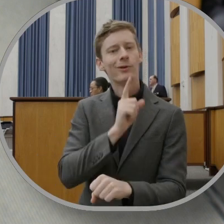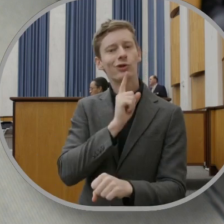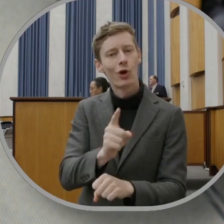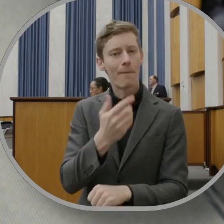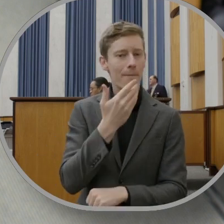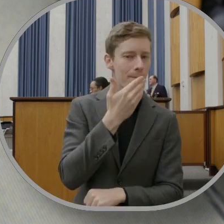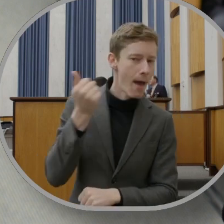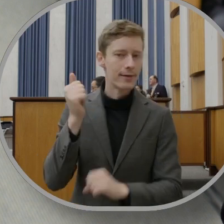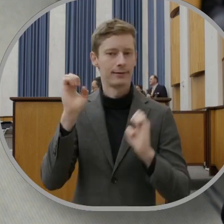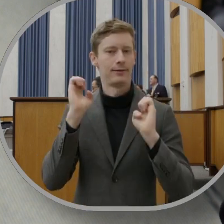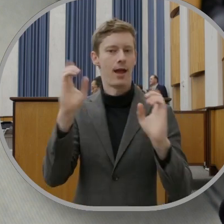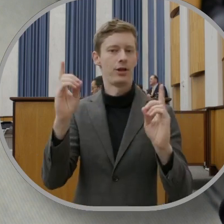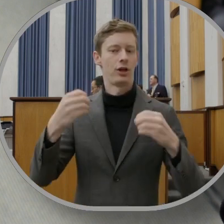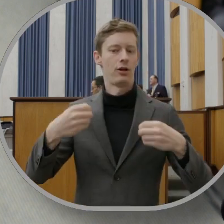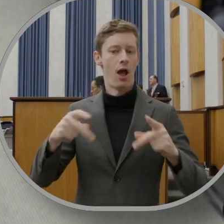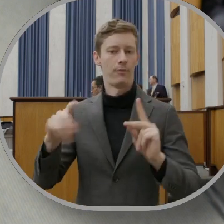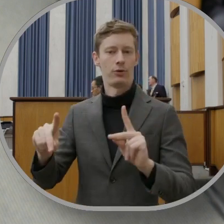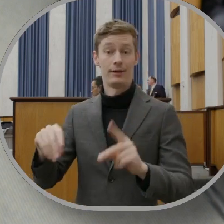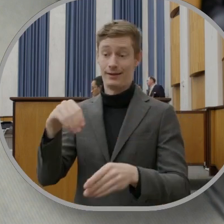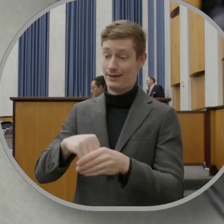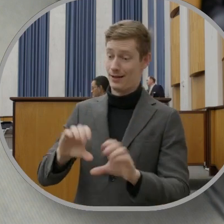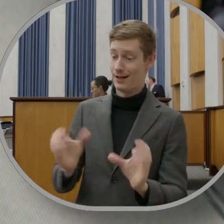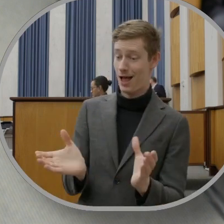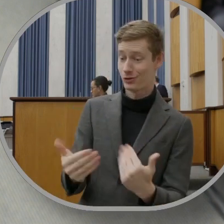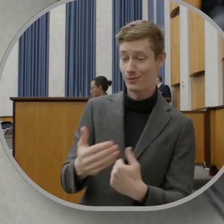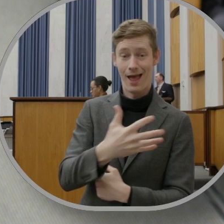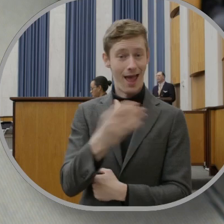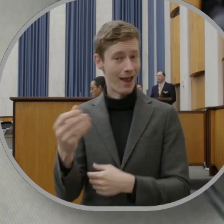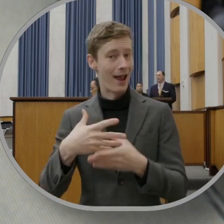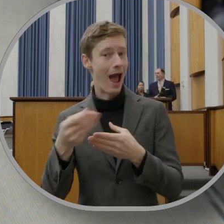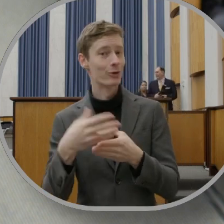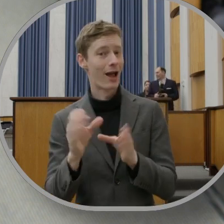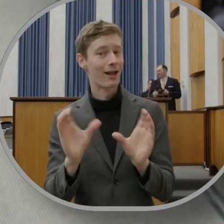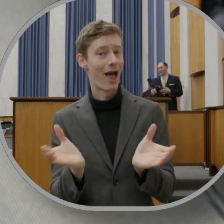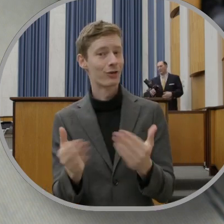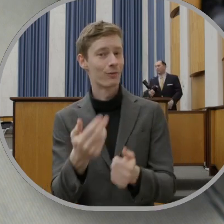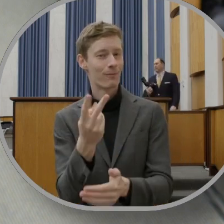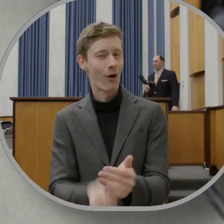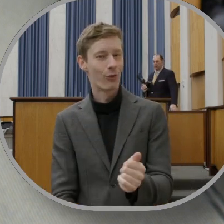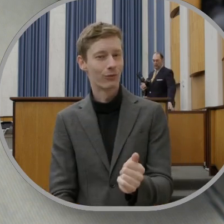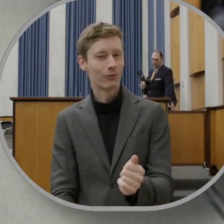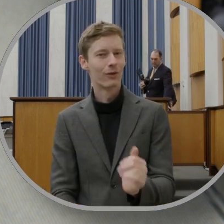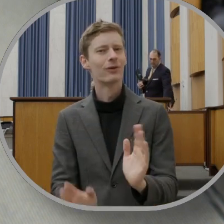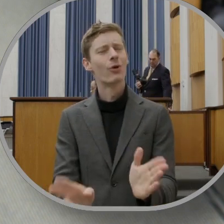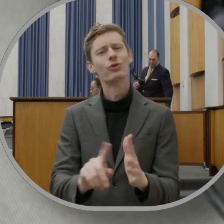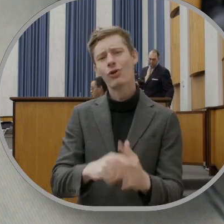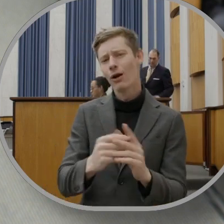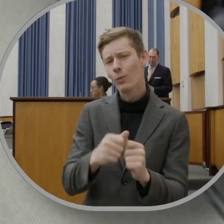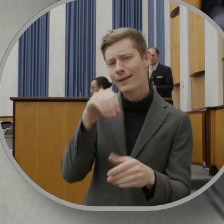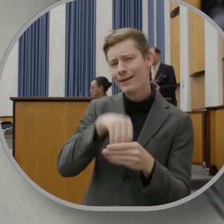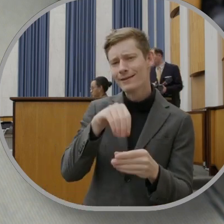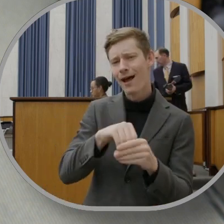opportunities, both in and outside the classroom. So let's start with what happens in the